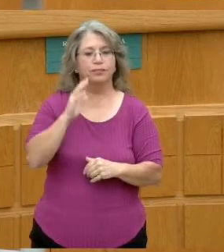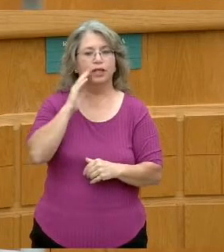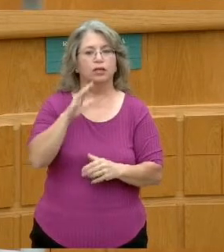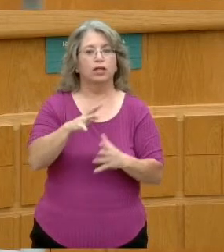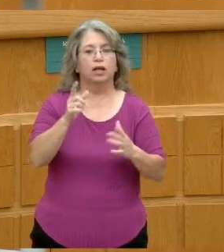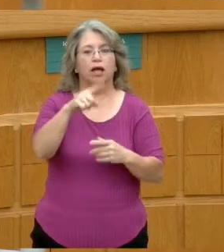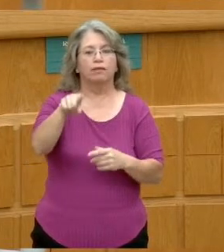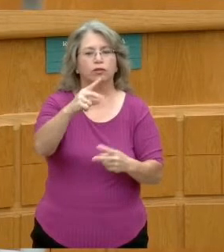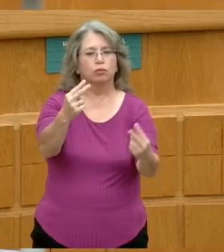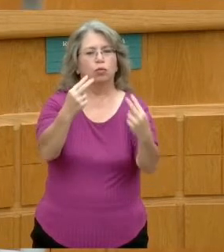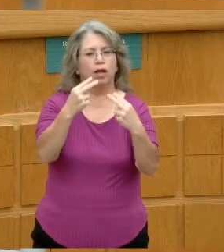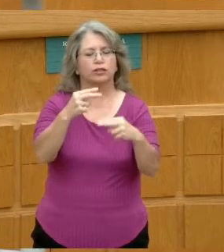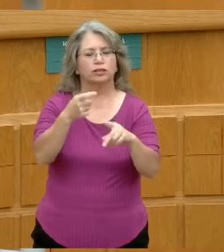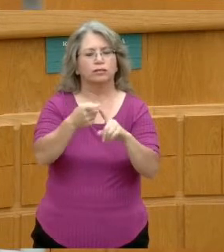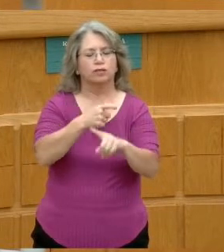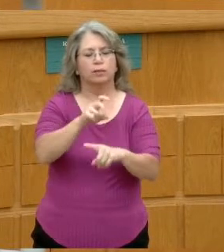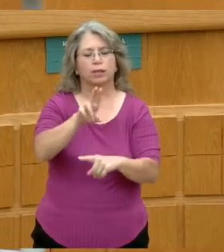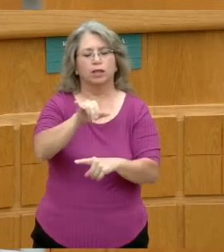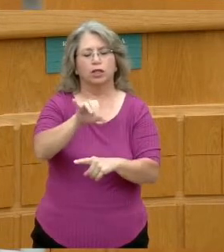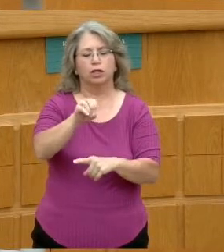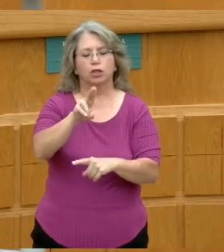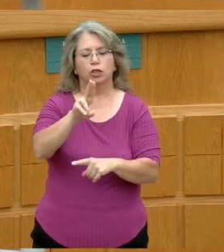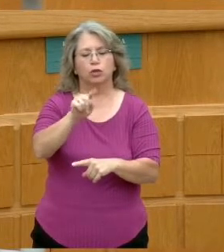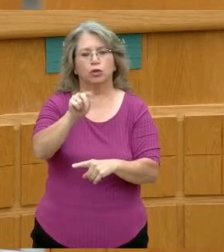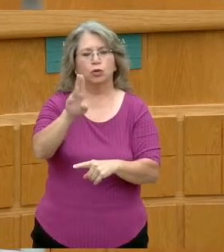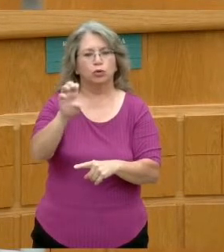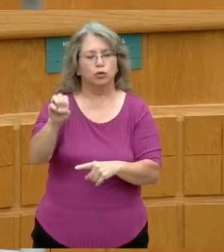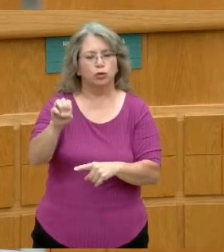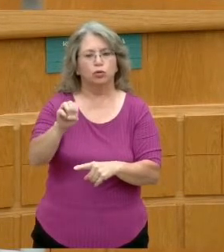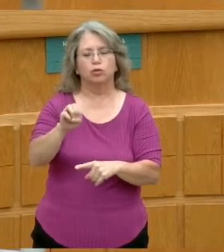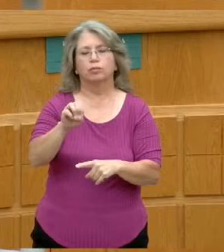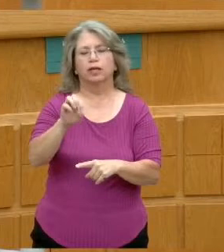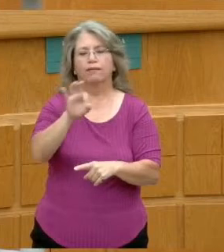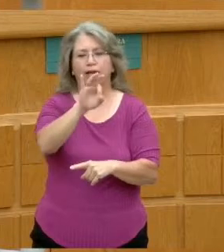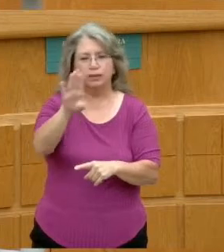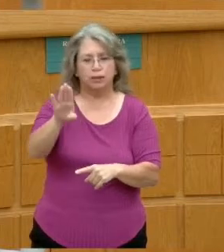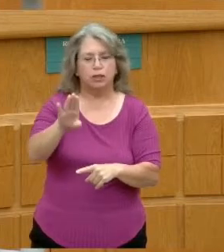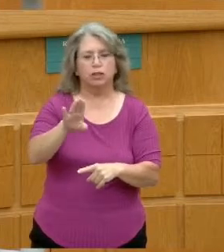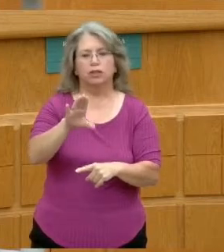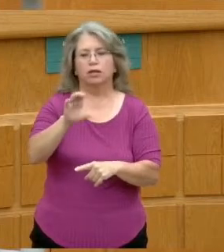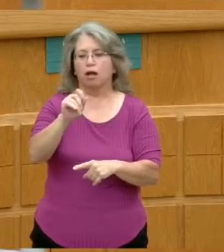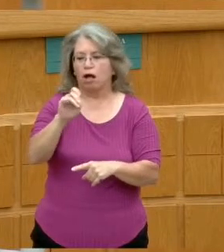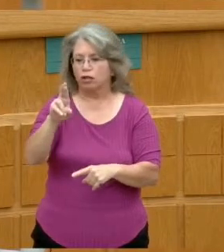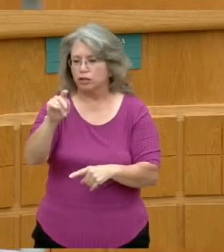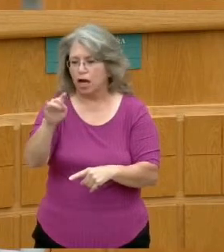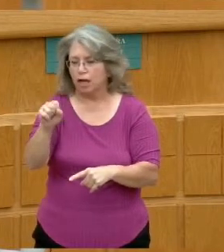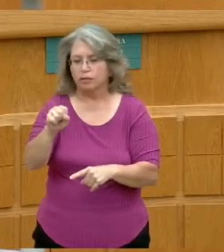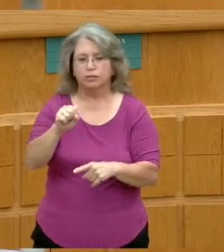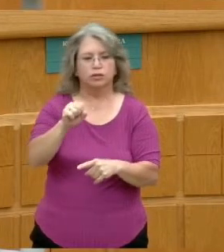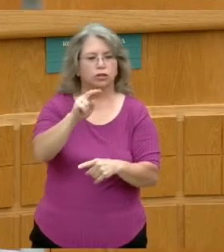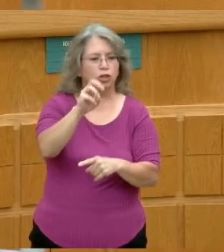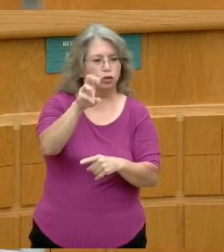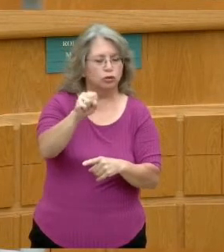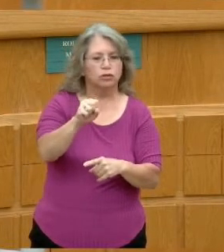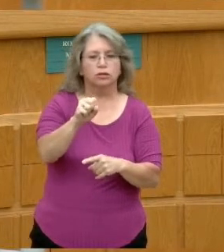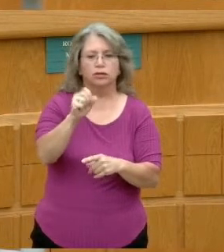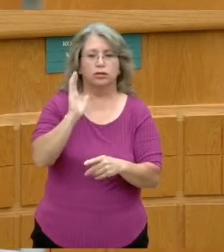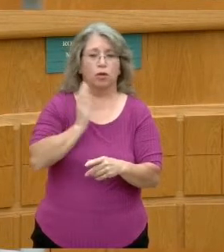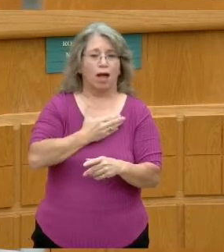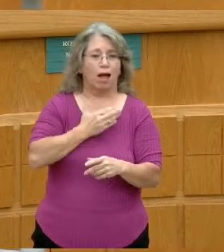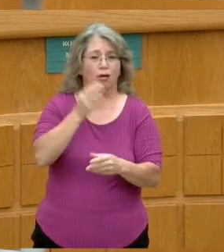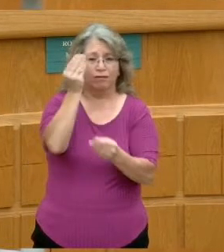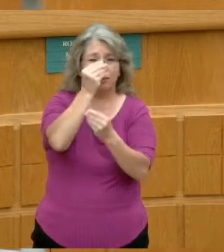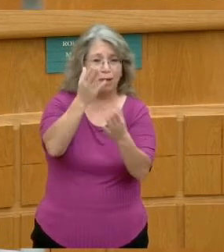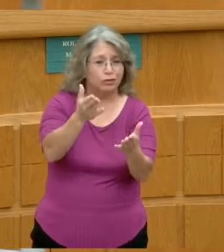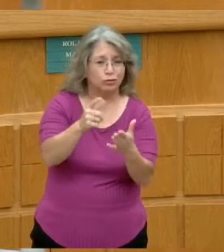and Facebook, as well as some of our local channels, and we know the Caller Times covers it as well. And so our message to you all watching is we appreciate